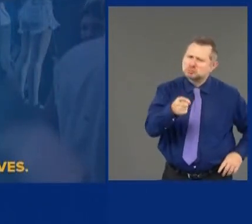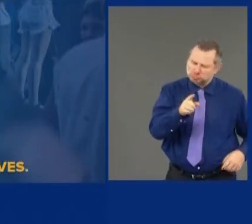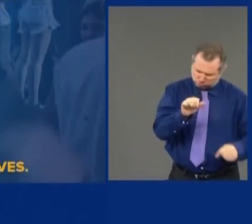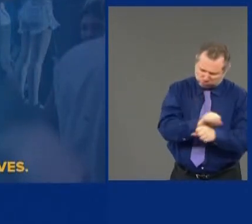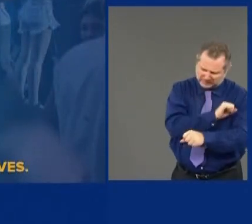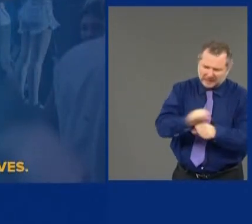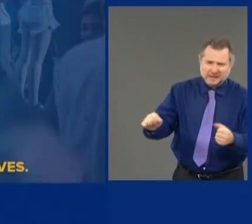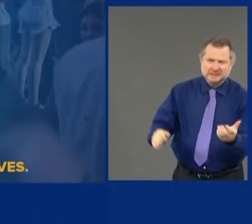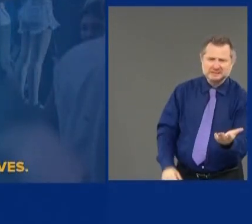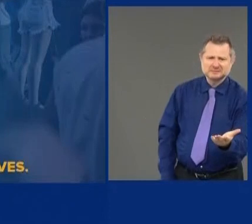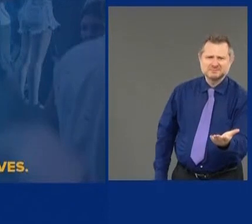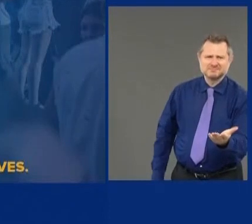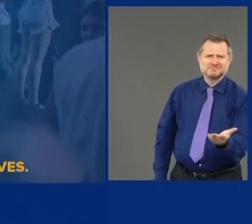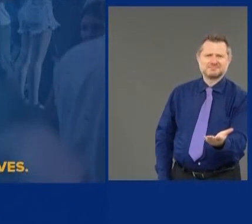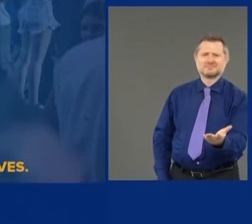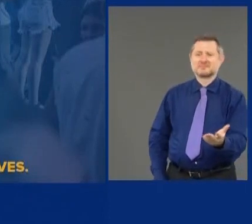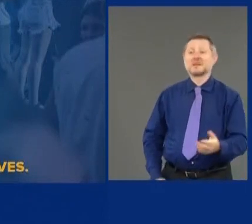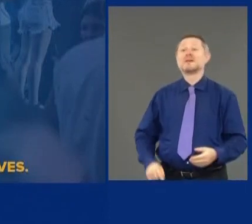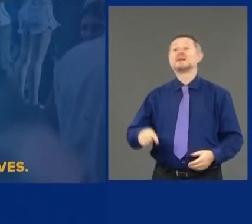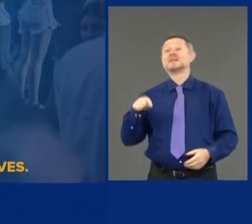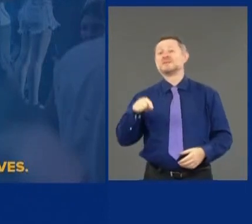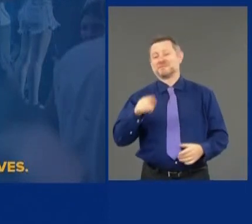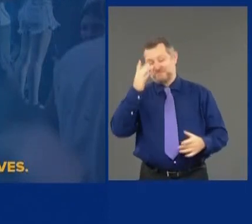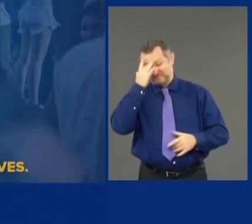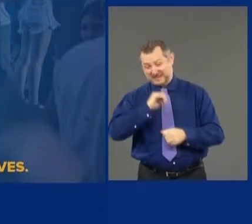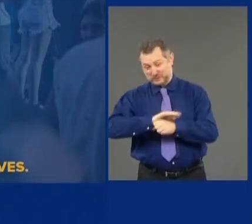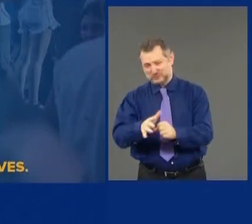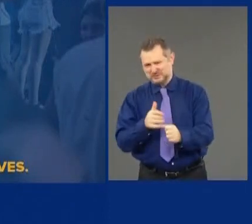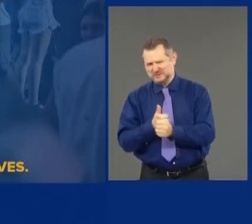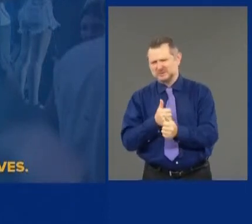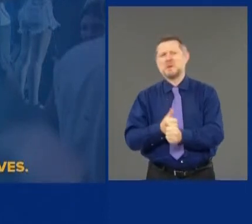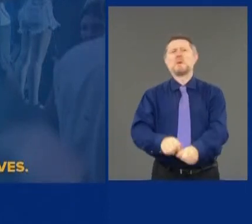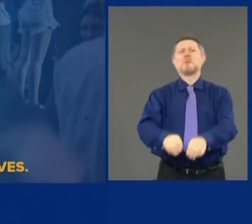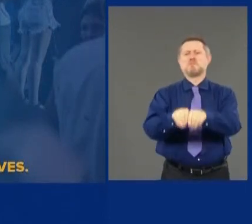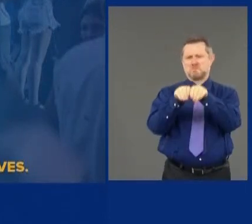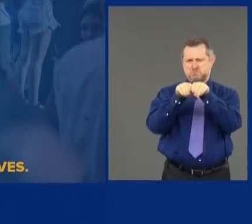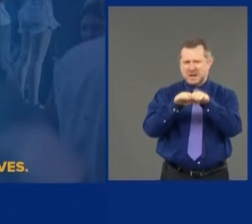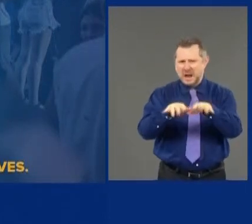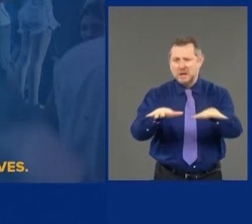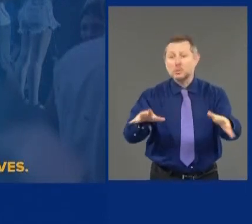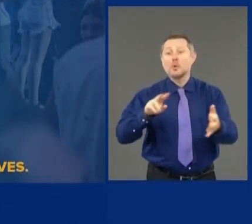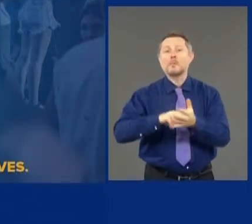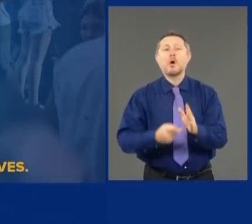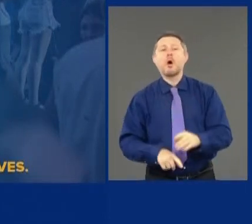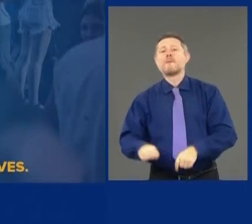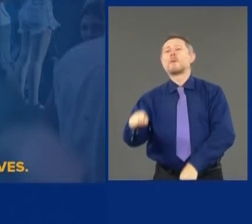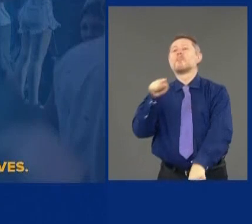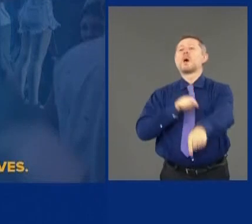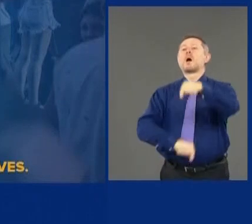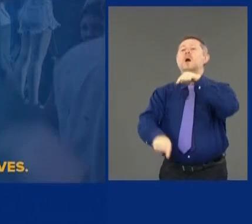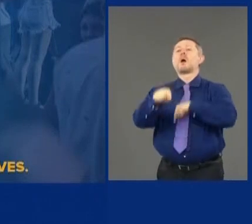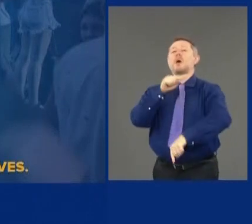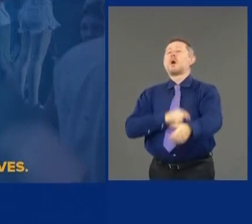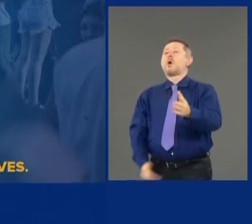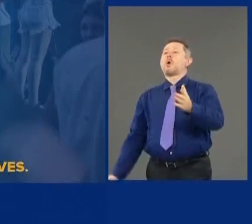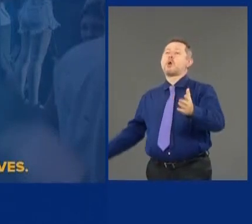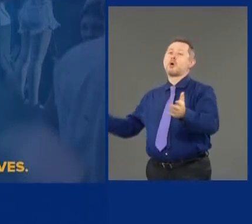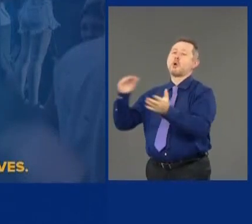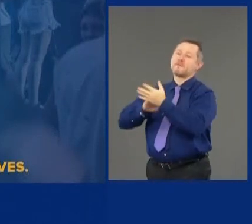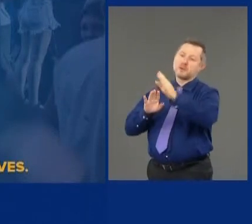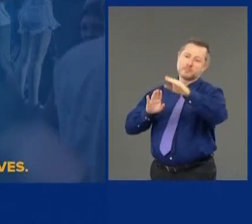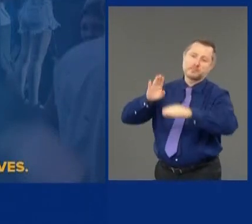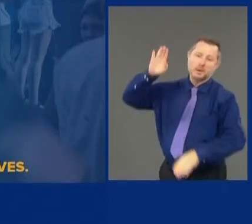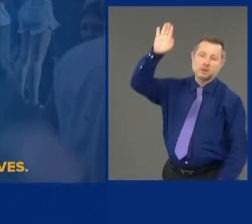virus spreads. We're back to the mountain. Some of you weren't here yesterday. I'm going to bring my mountain